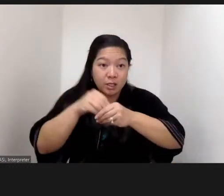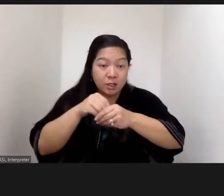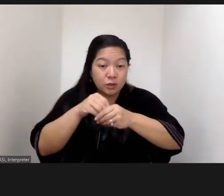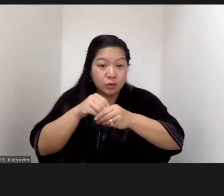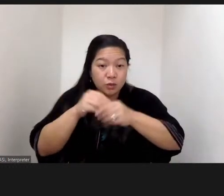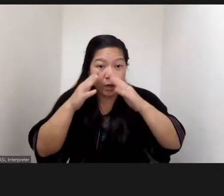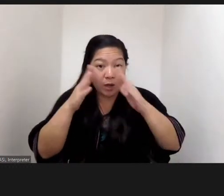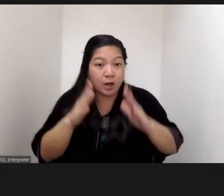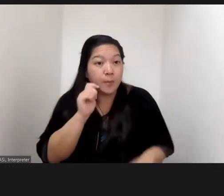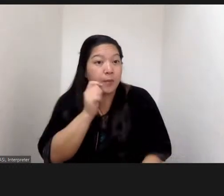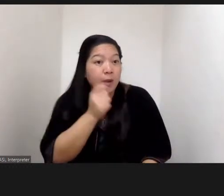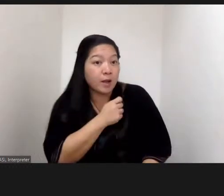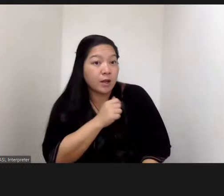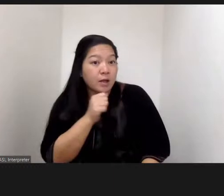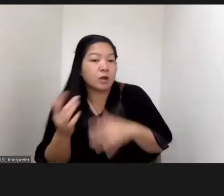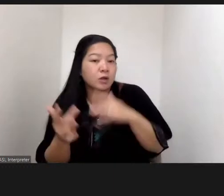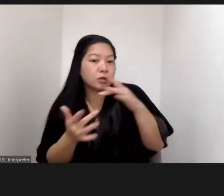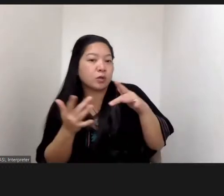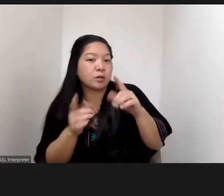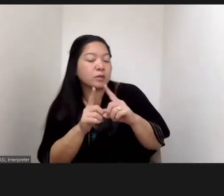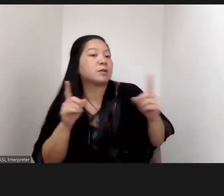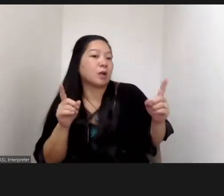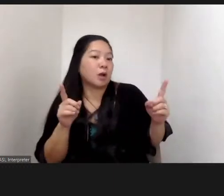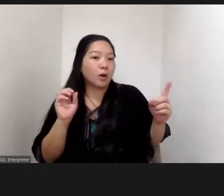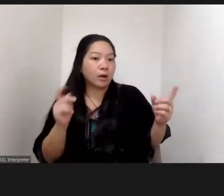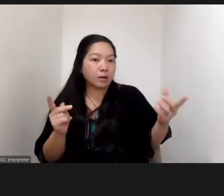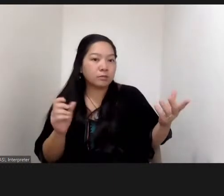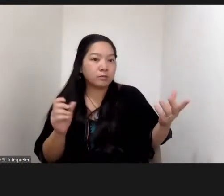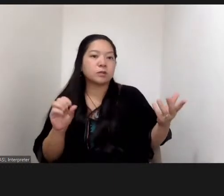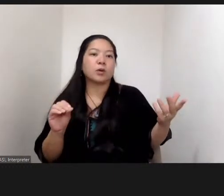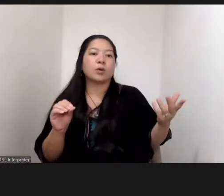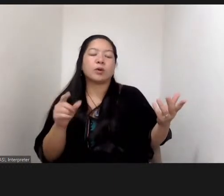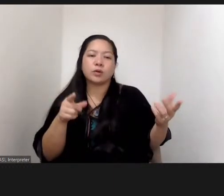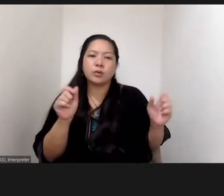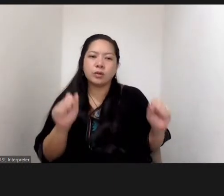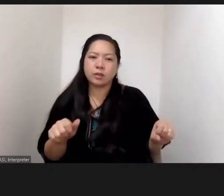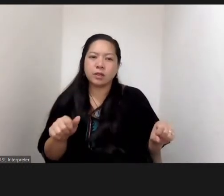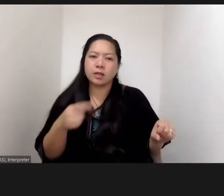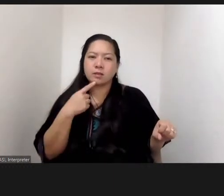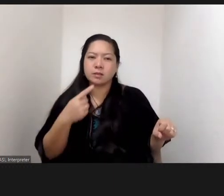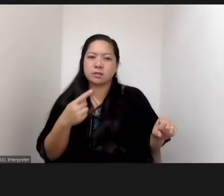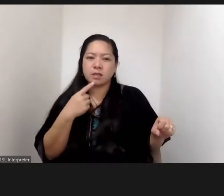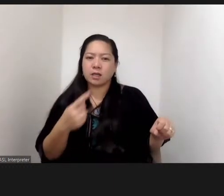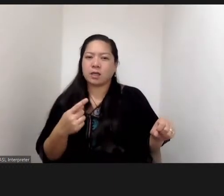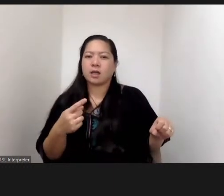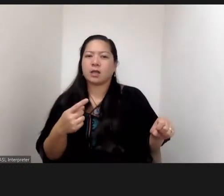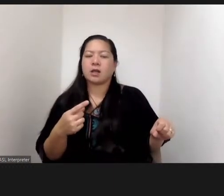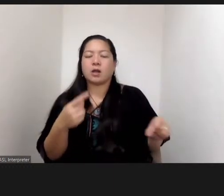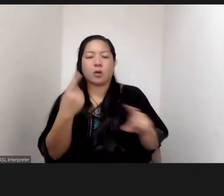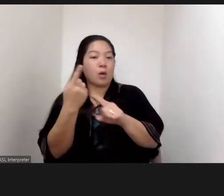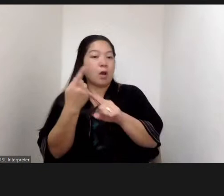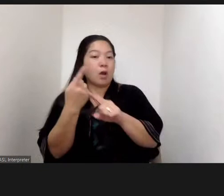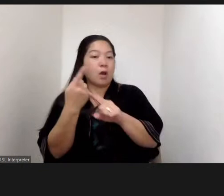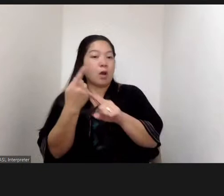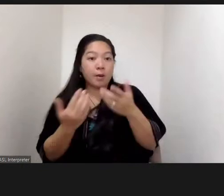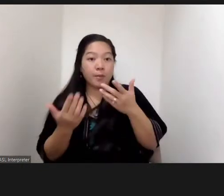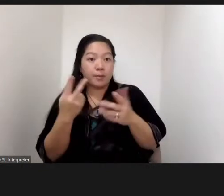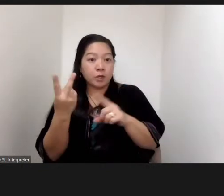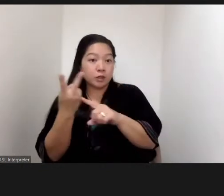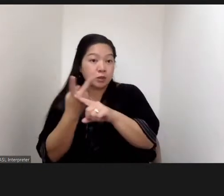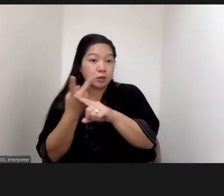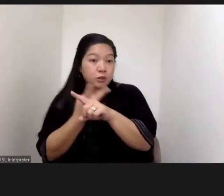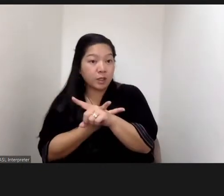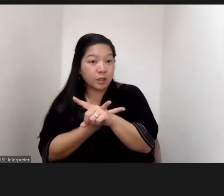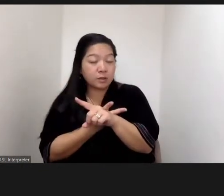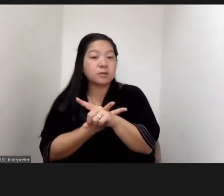then we won't have any social distancing. So you could say in a month, maybe 2 months,